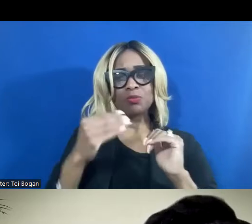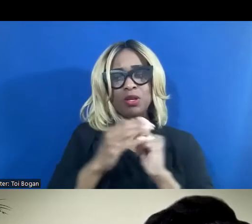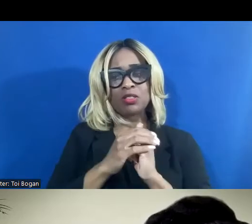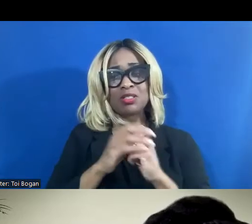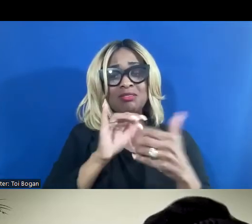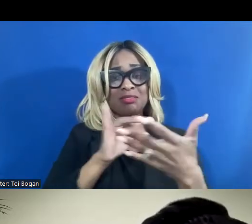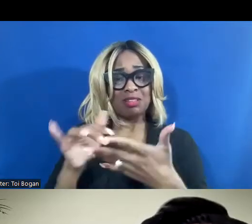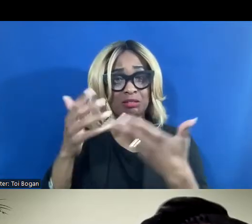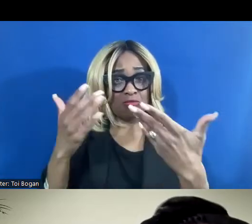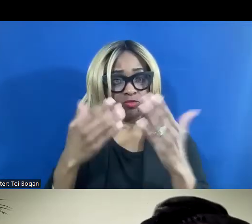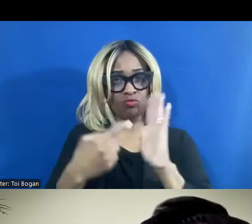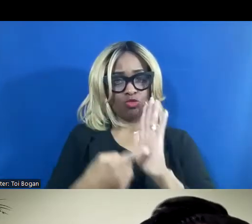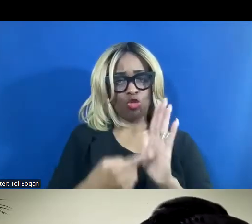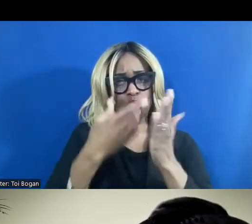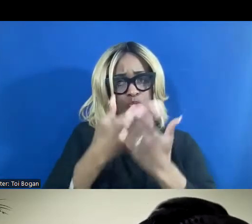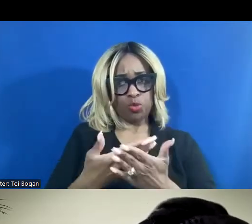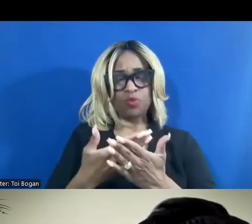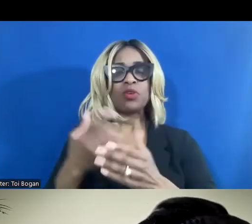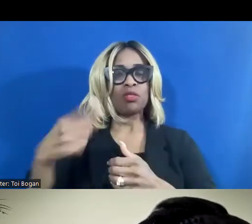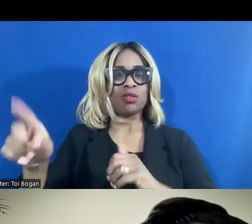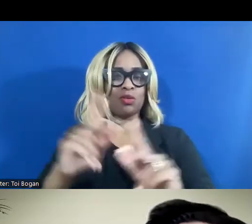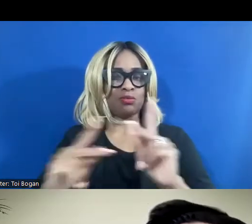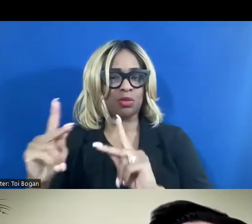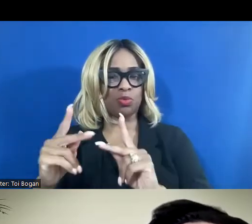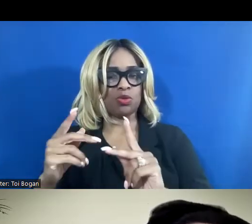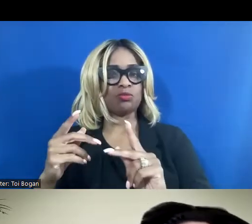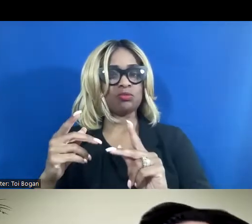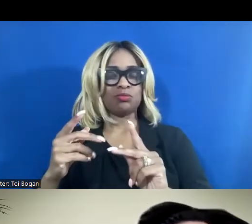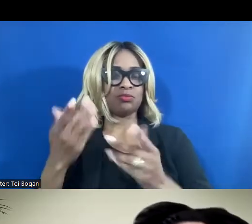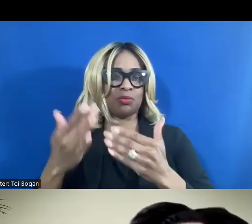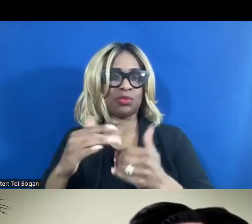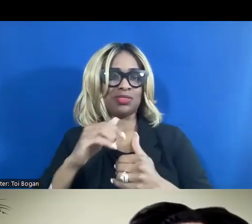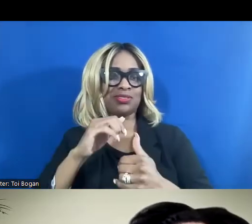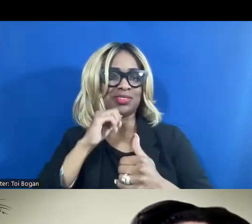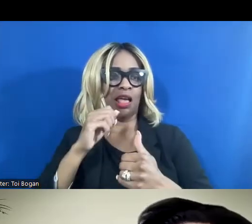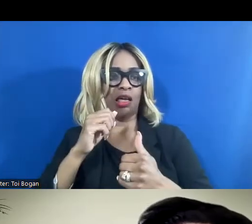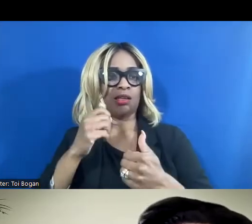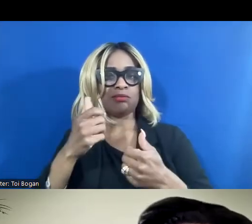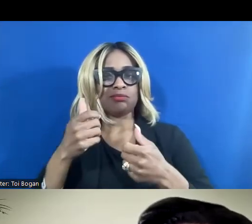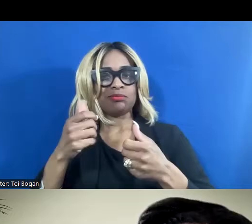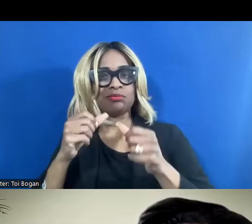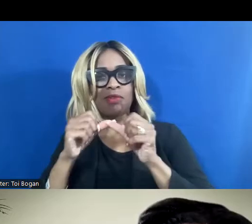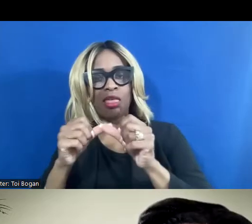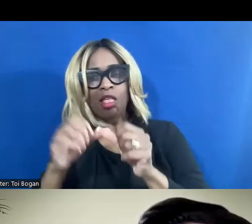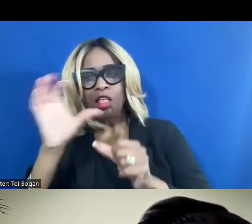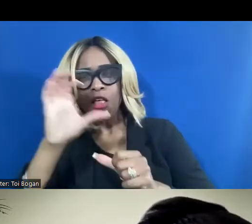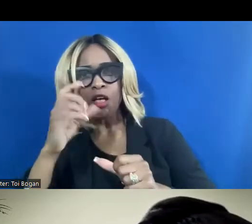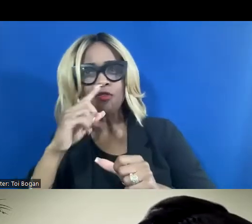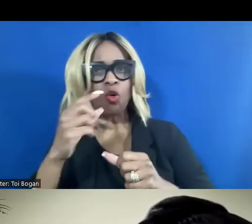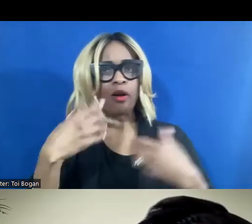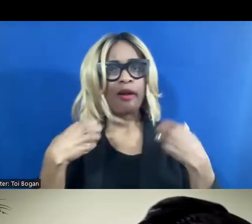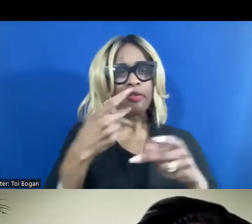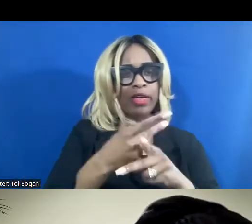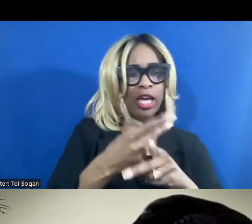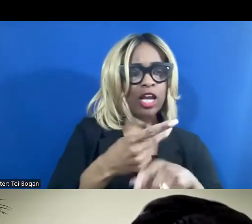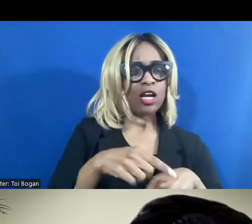have shown that folks are less likely to continue to seek out medical care, less likely